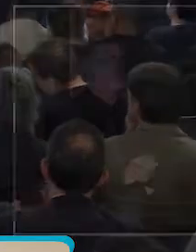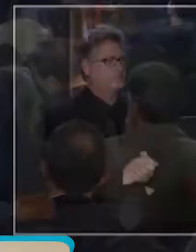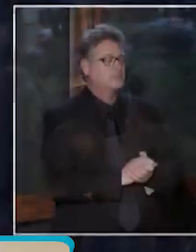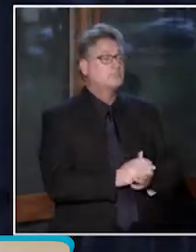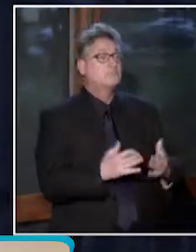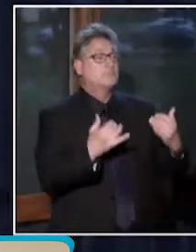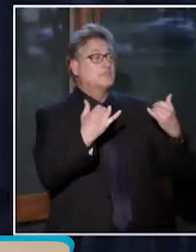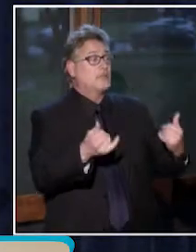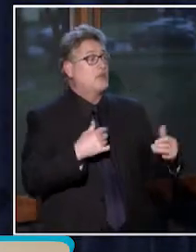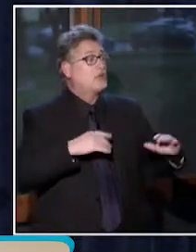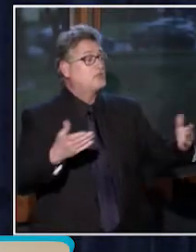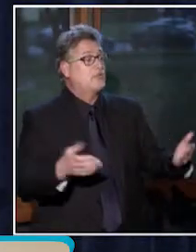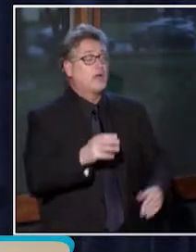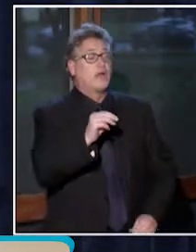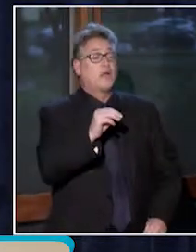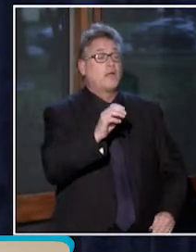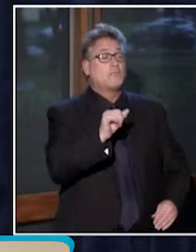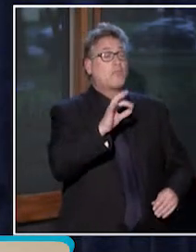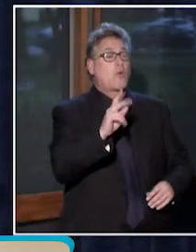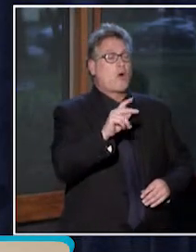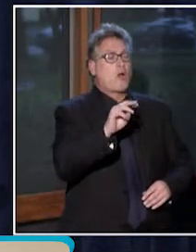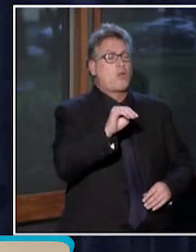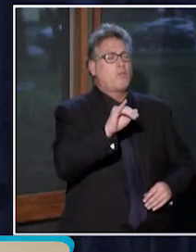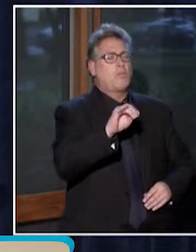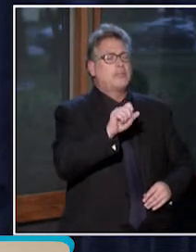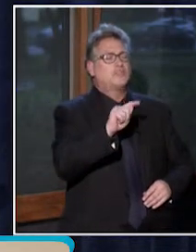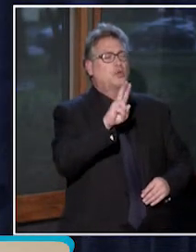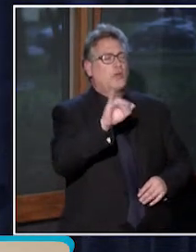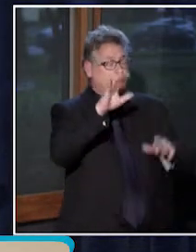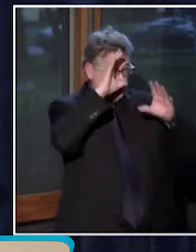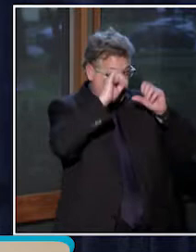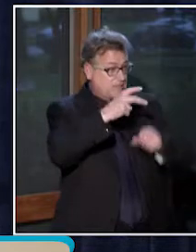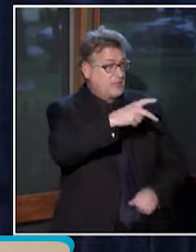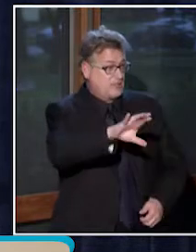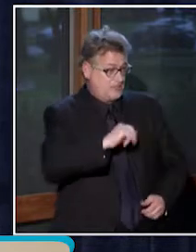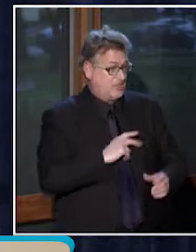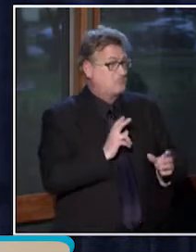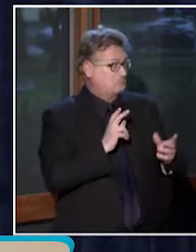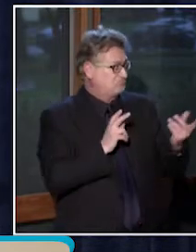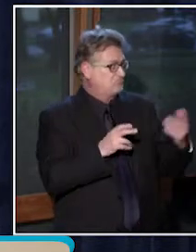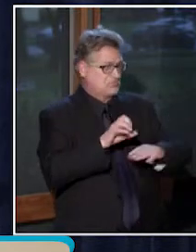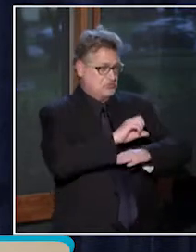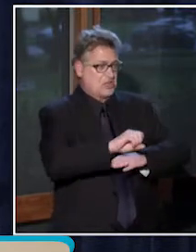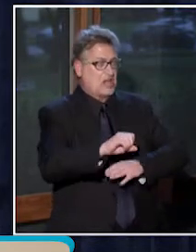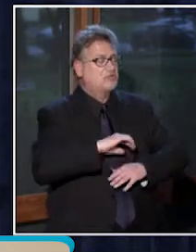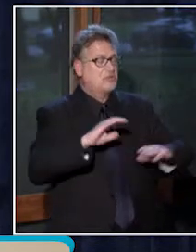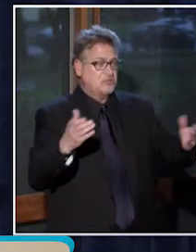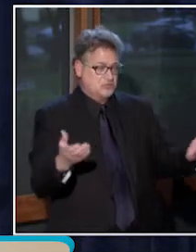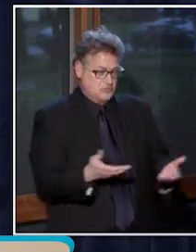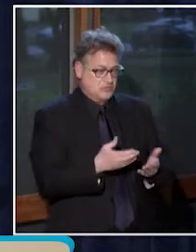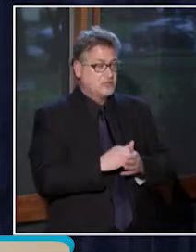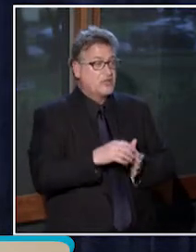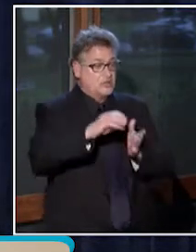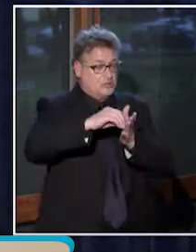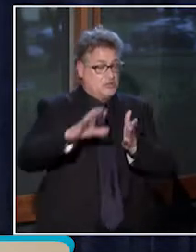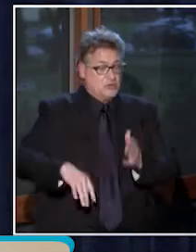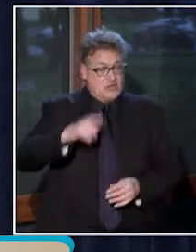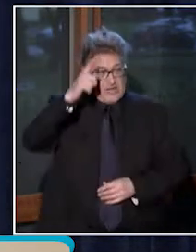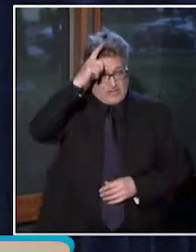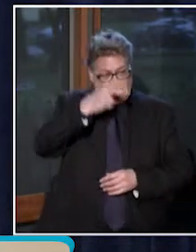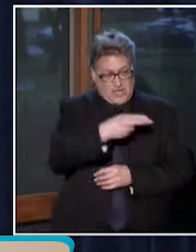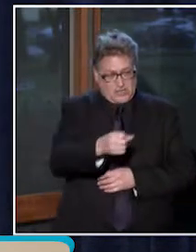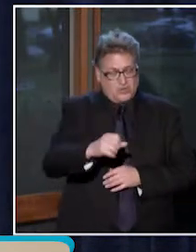I'd now like to invite Mark Mitsui, president of Portland Community College, to the stage. He'll introduce Faith Hawkins, a student at Lincoln High School, who will